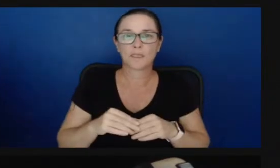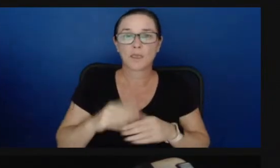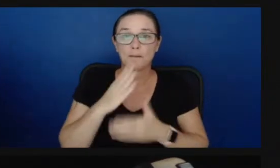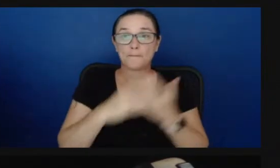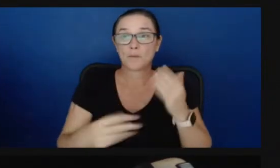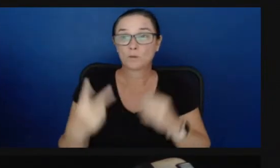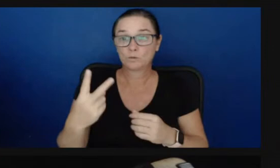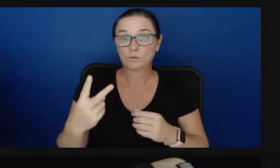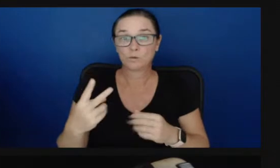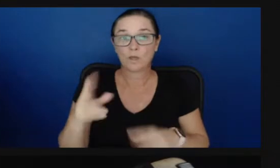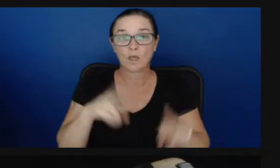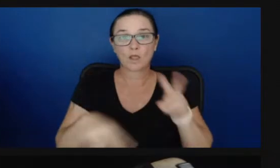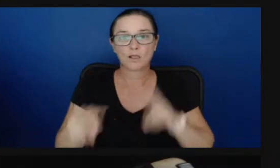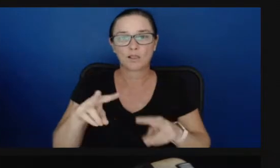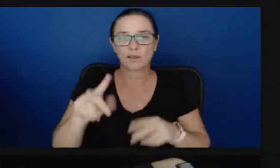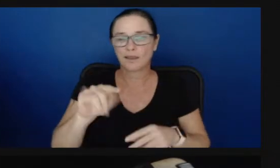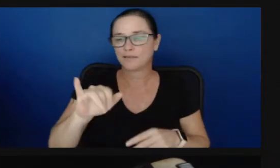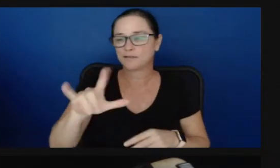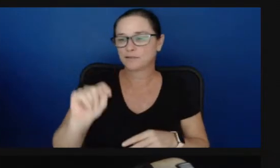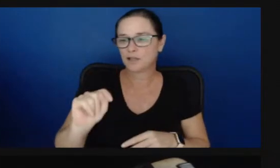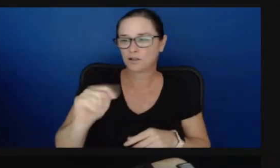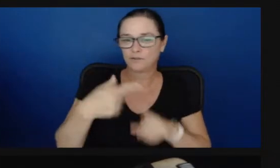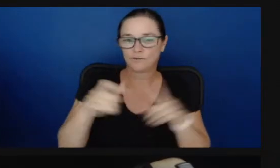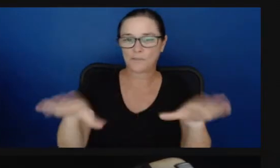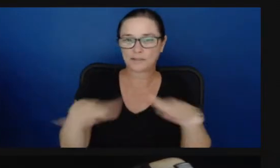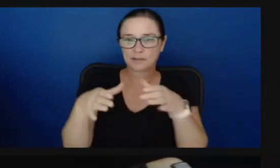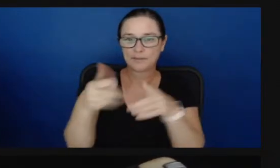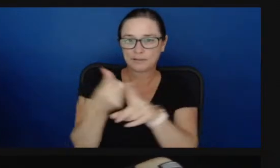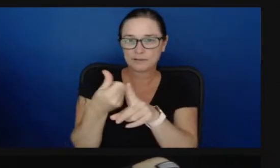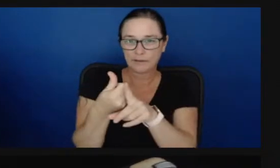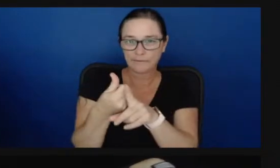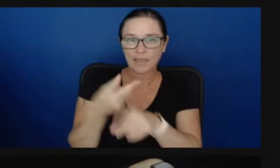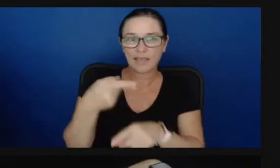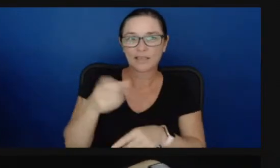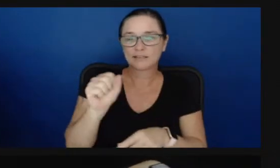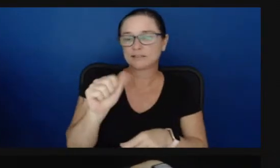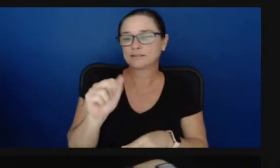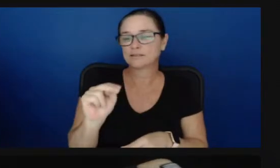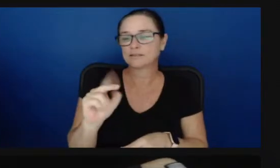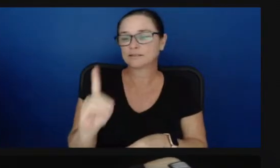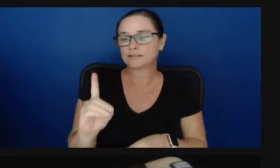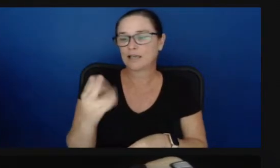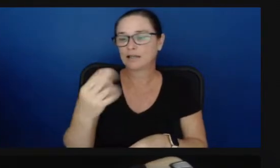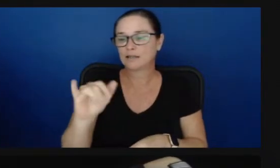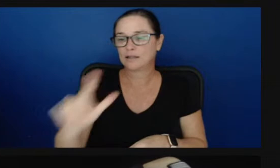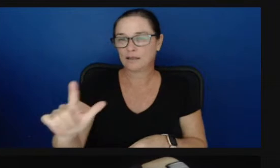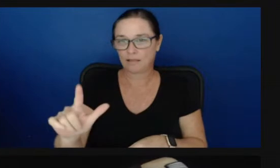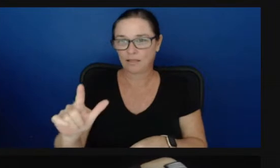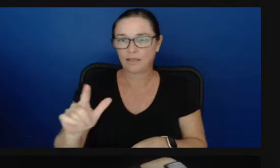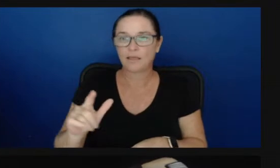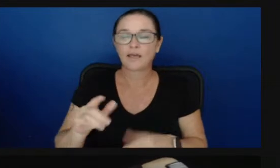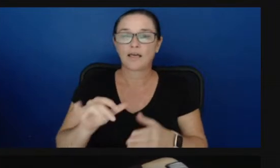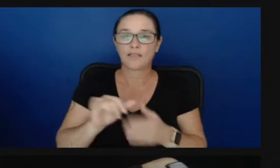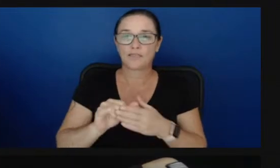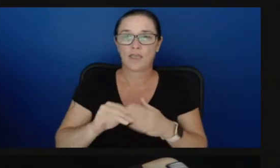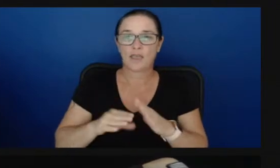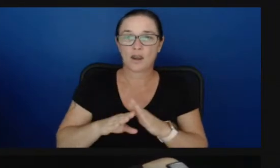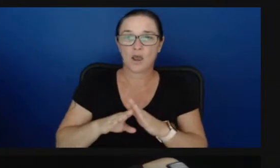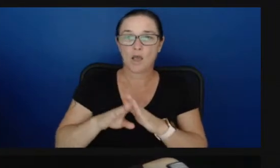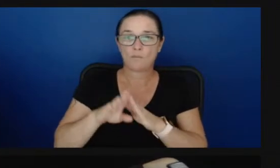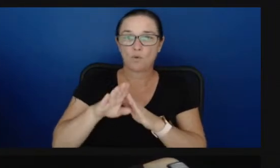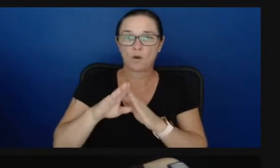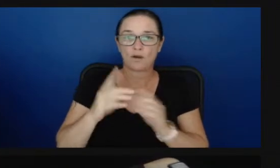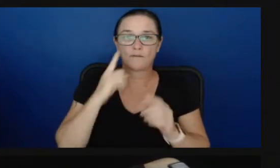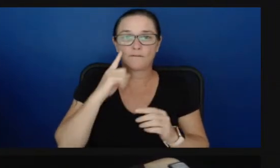the tilt at the summit itself, this is the Sand Hill Station, close to that center of uplift for the intrusion. This